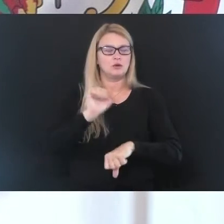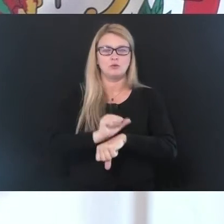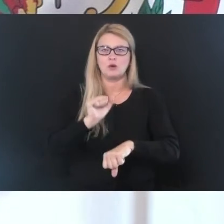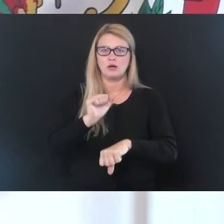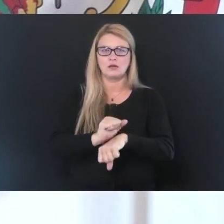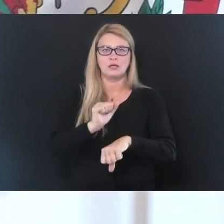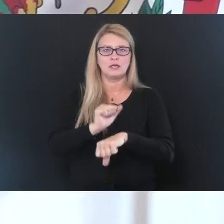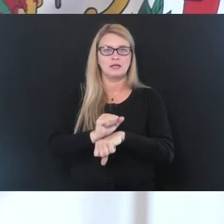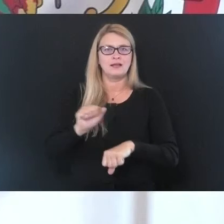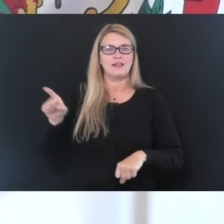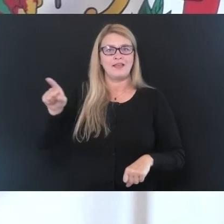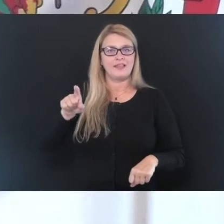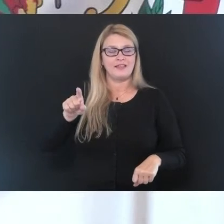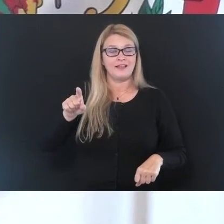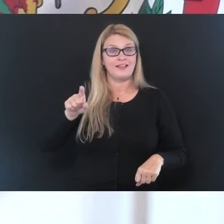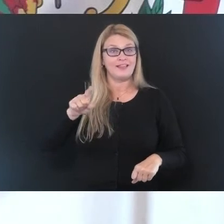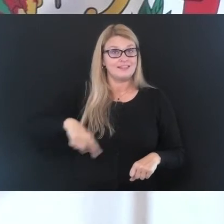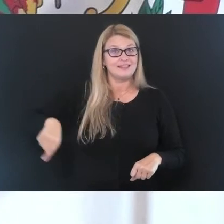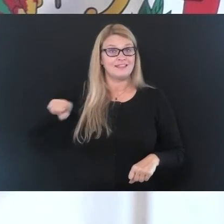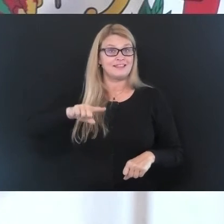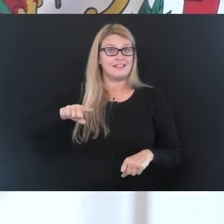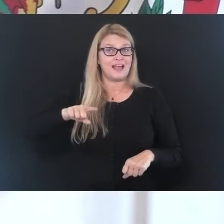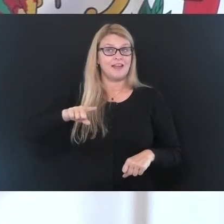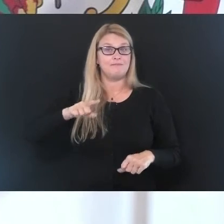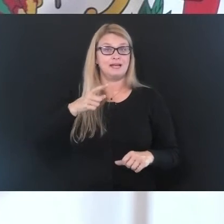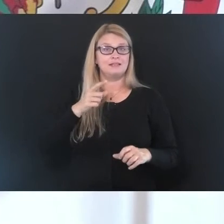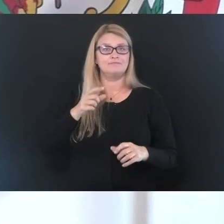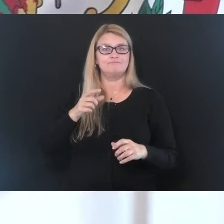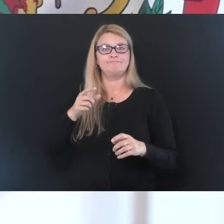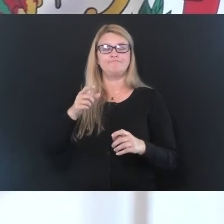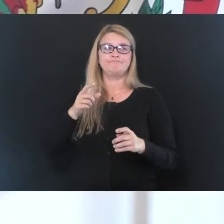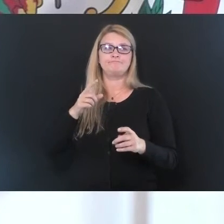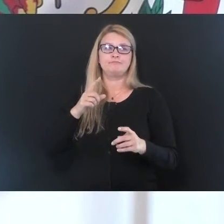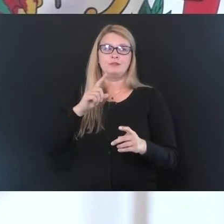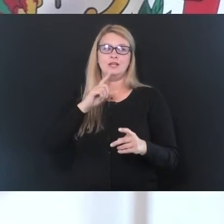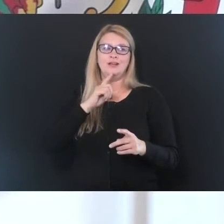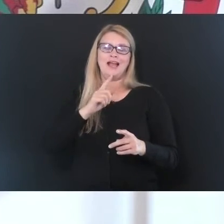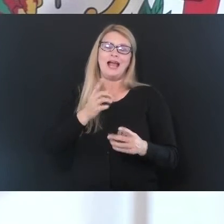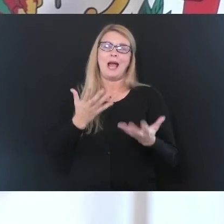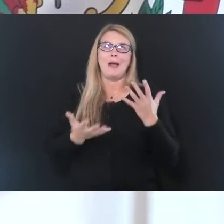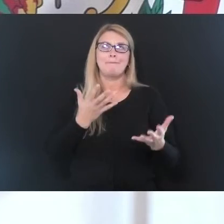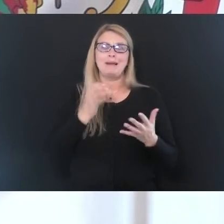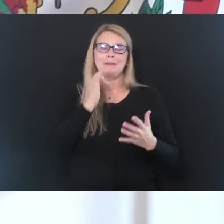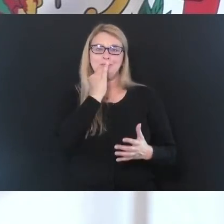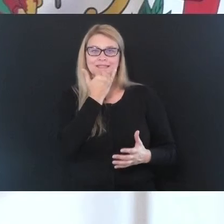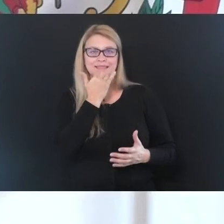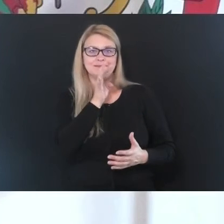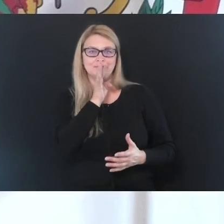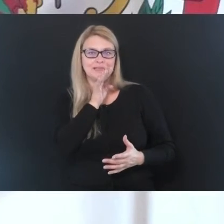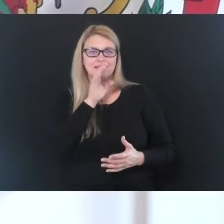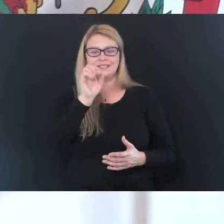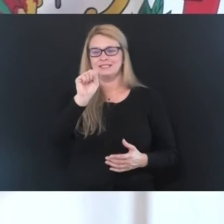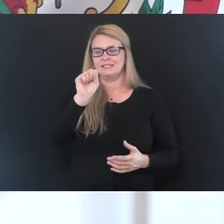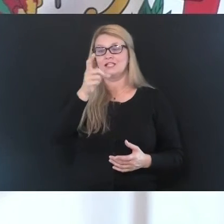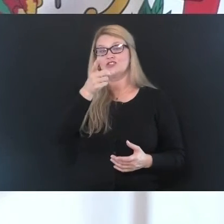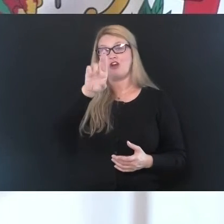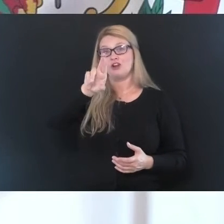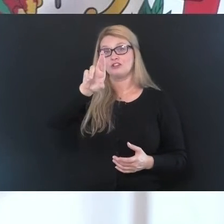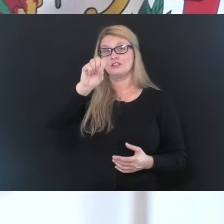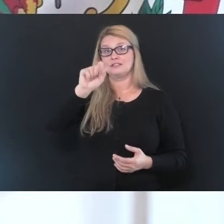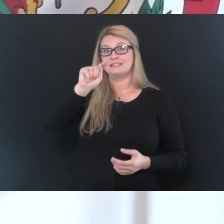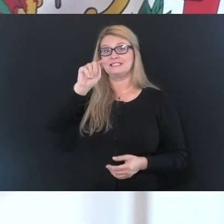been taking place under the direction, and I'm going to probably mess Stephen's name up here, but Dr.